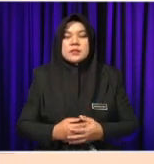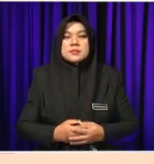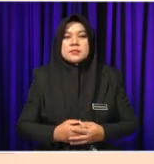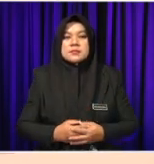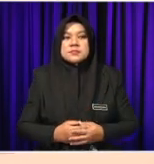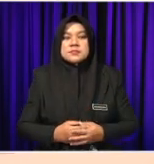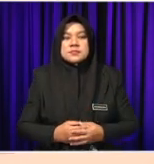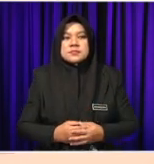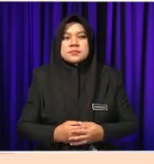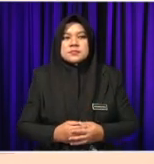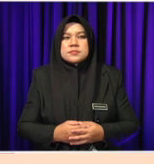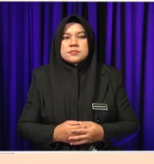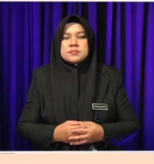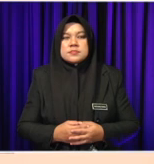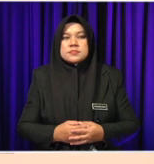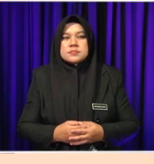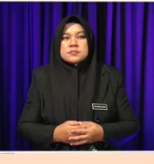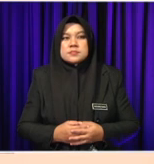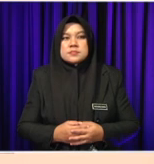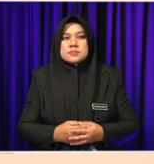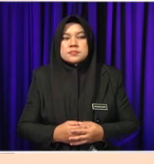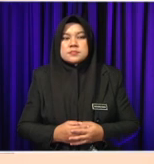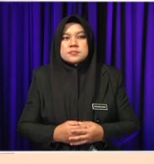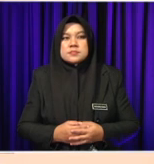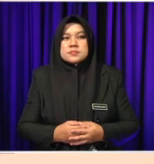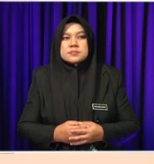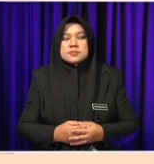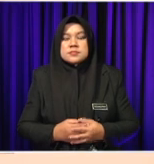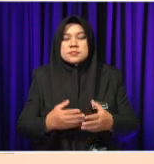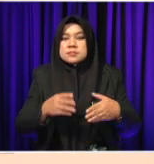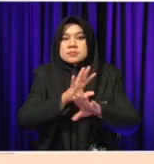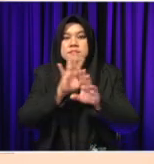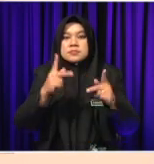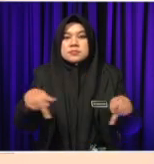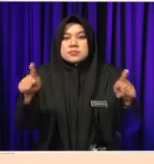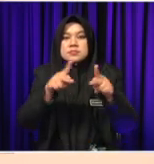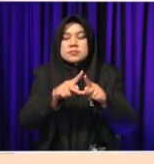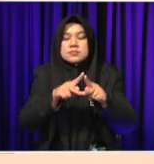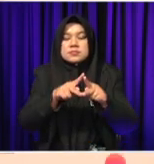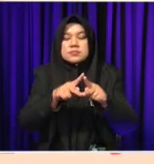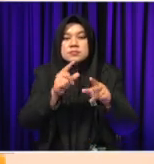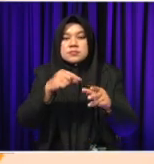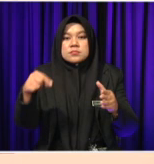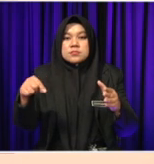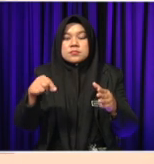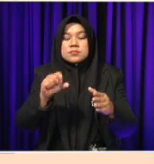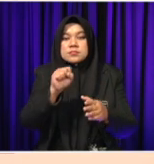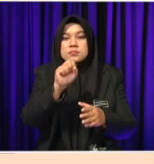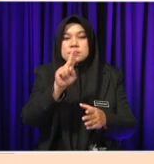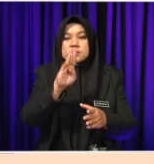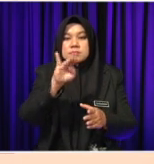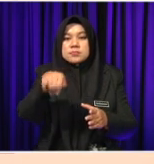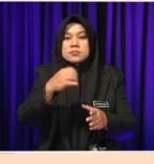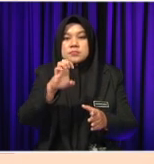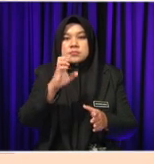So basically, Shafika, they don't really have to write the subject because they only get the ideas from the lines. Good job, Faris. Now, have we come to